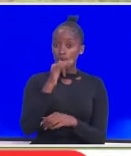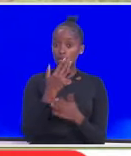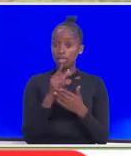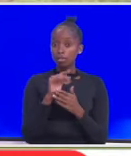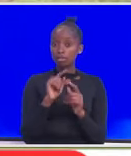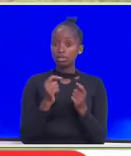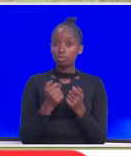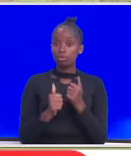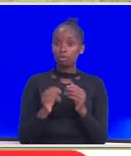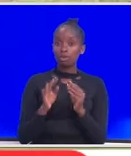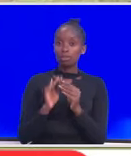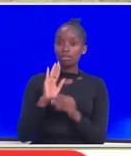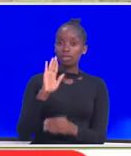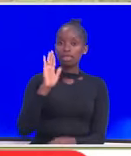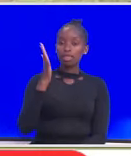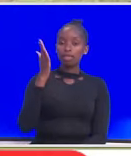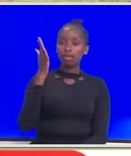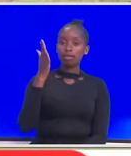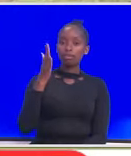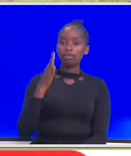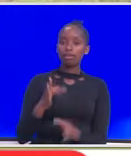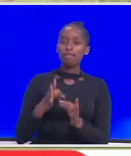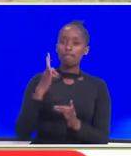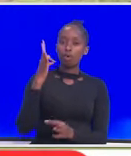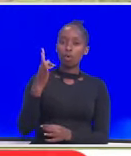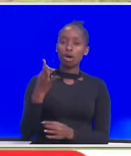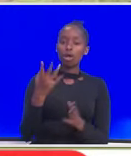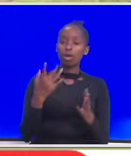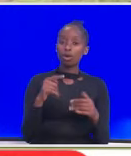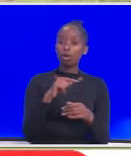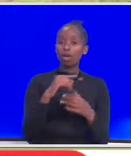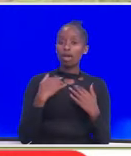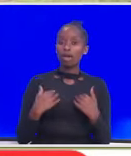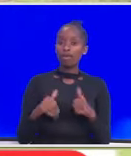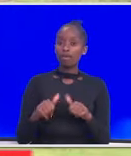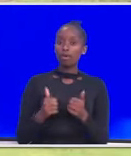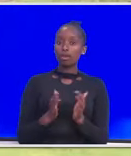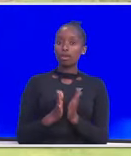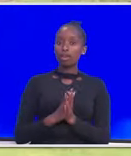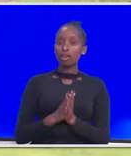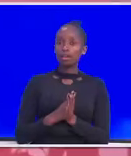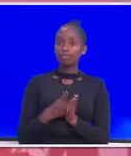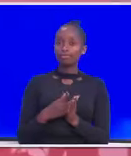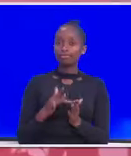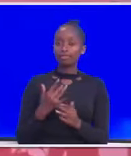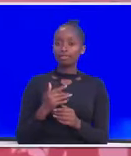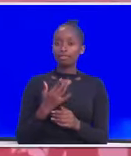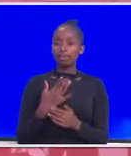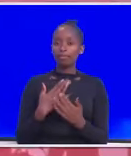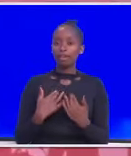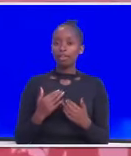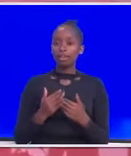mbele. So ni privilege na pia ni tournament. Na feel itatujenga kama team. Was it